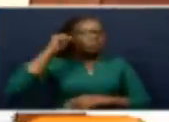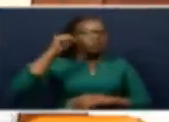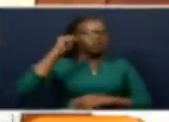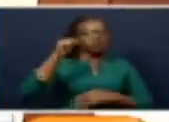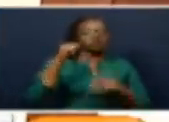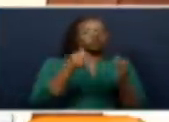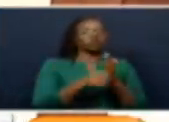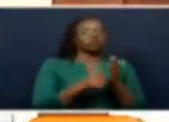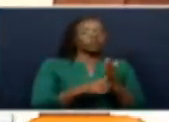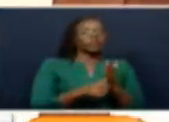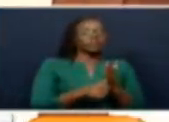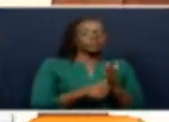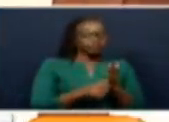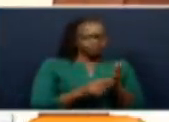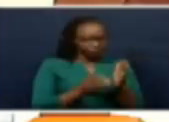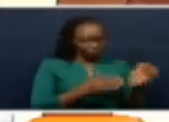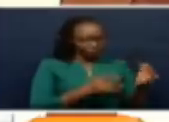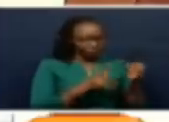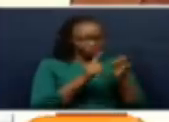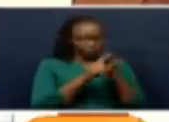Yes. And two,